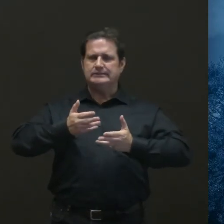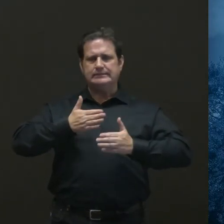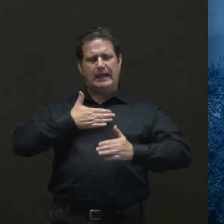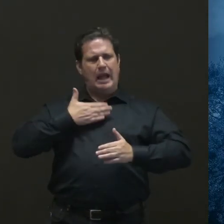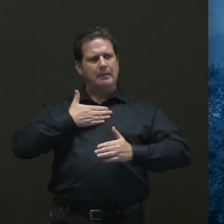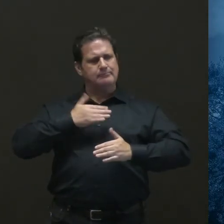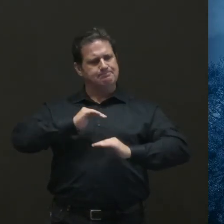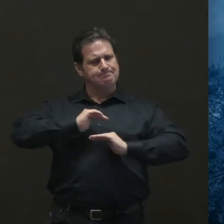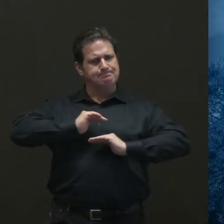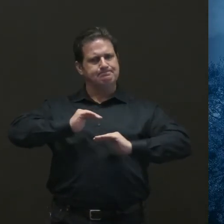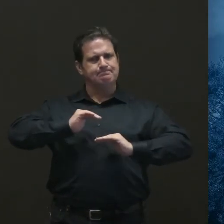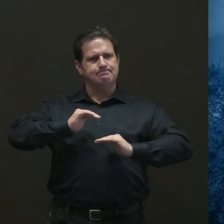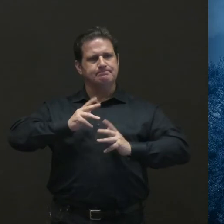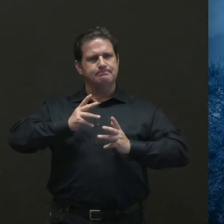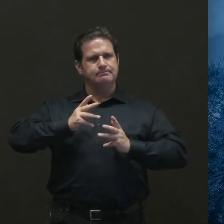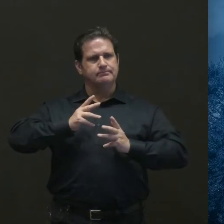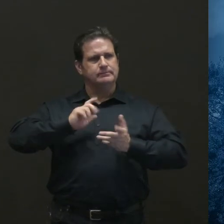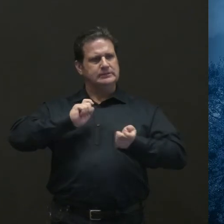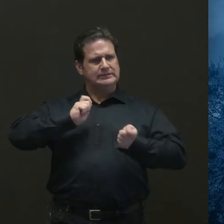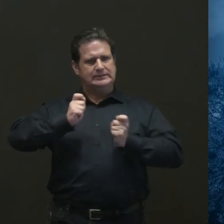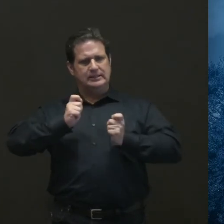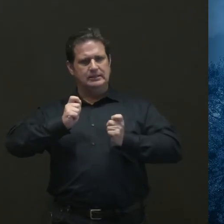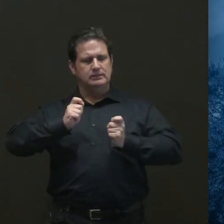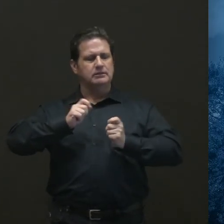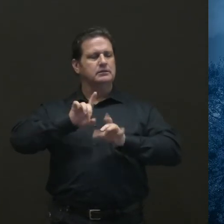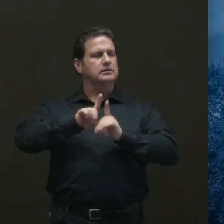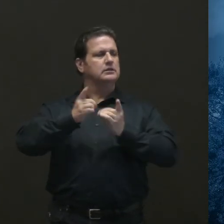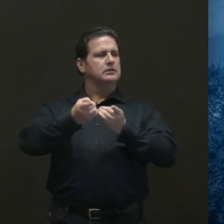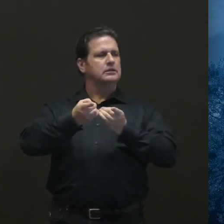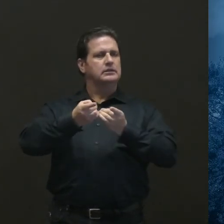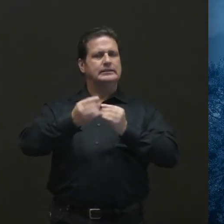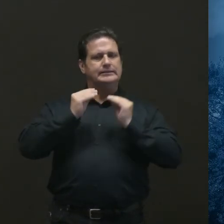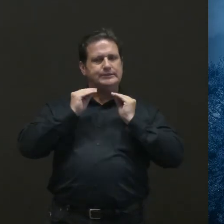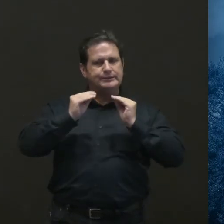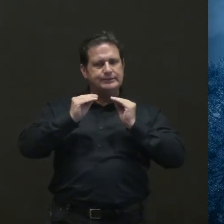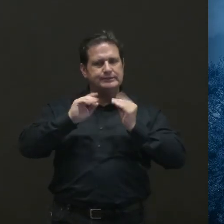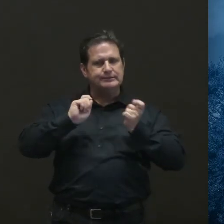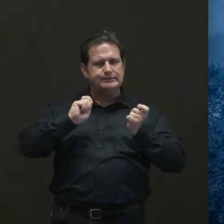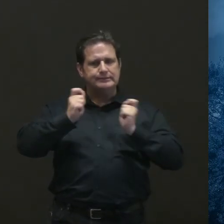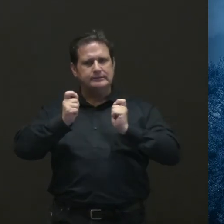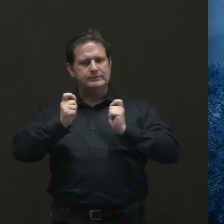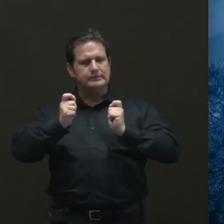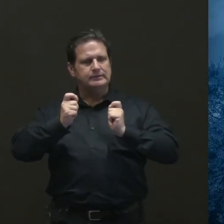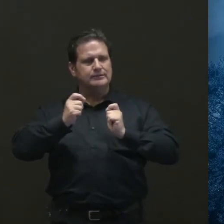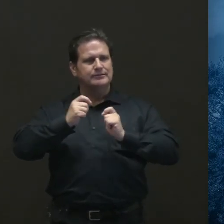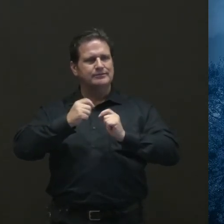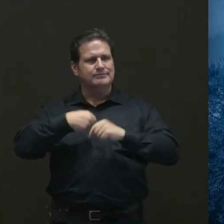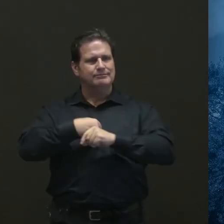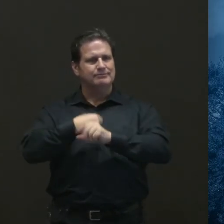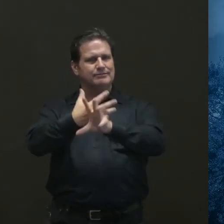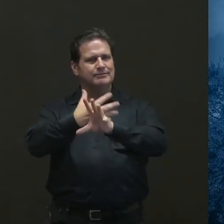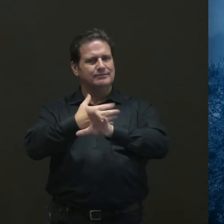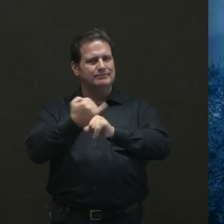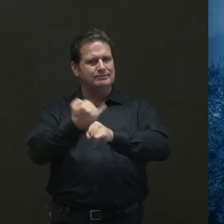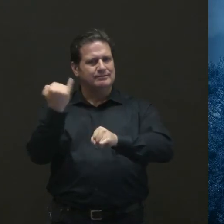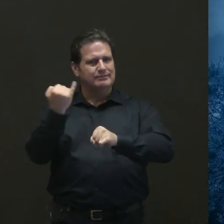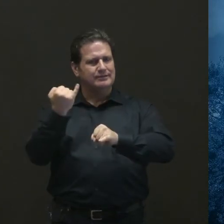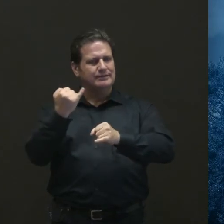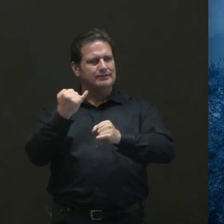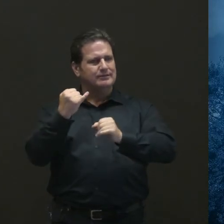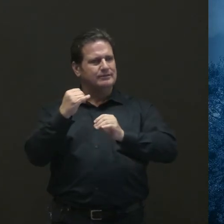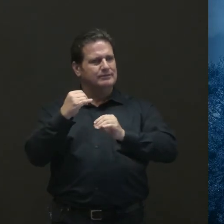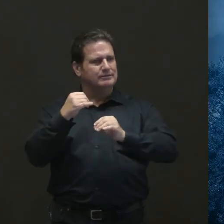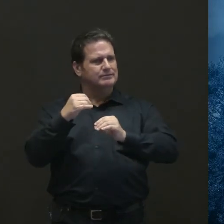with the changes that districts have made, and teachers in adapting to a new kind of